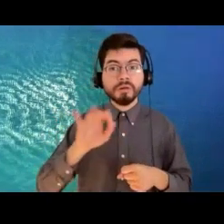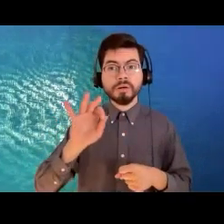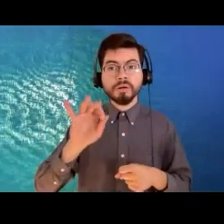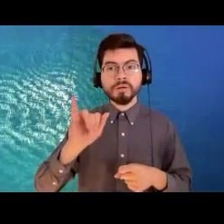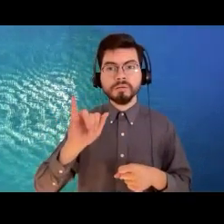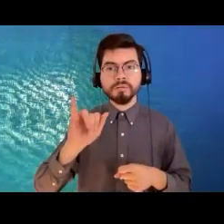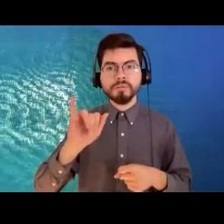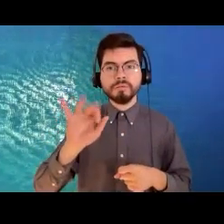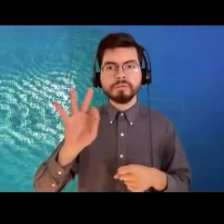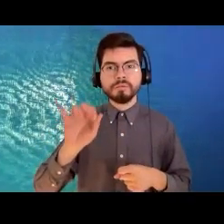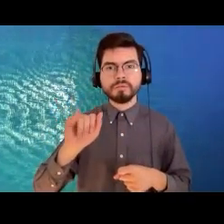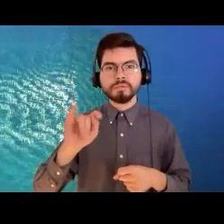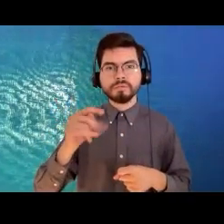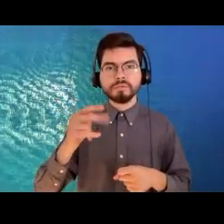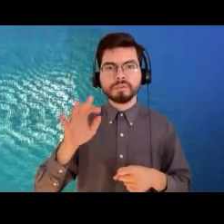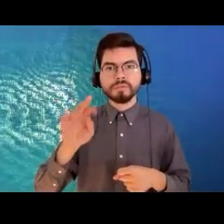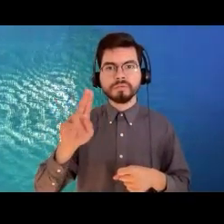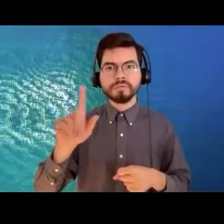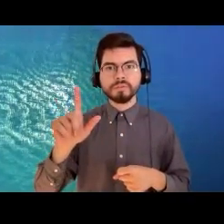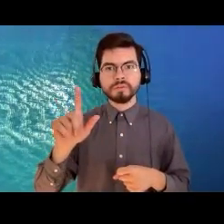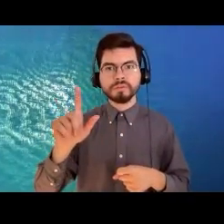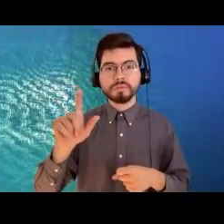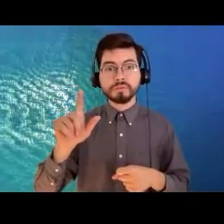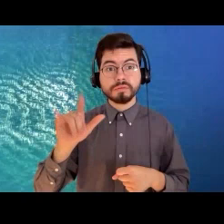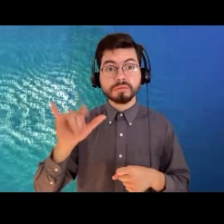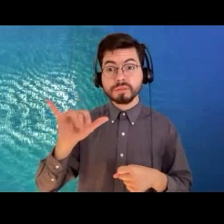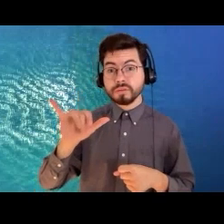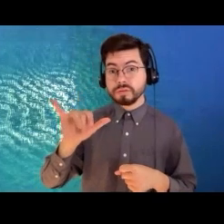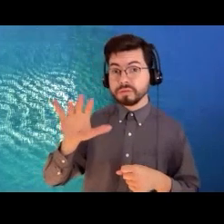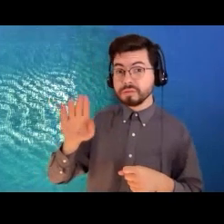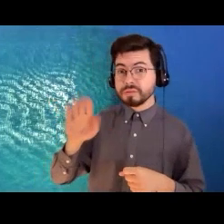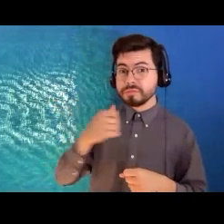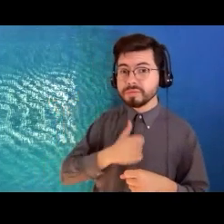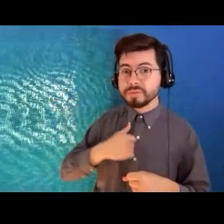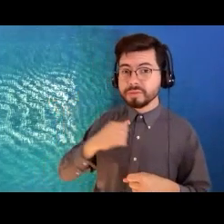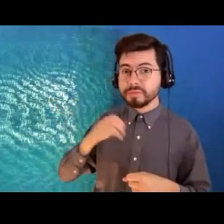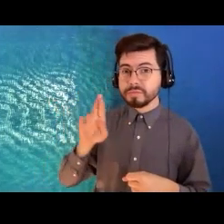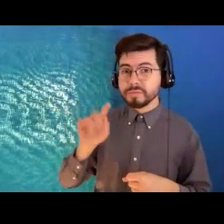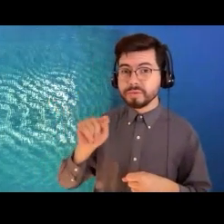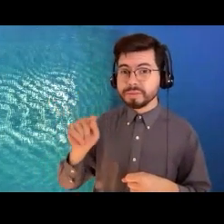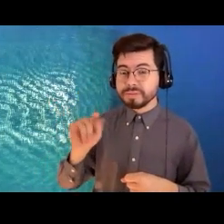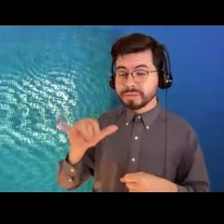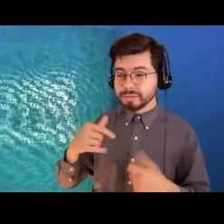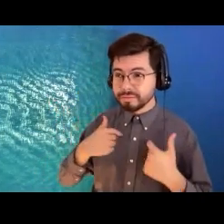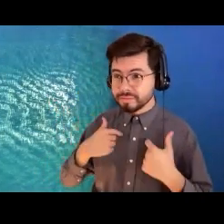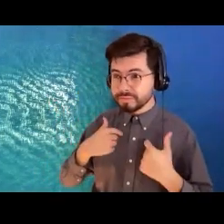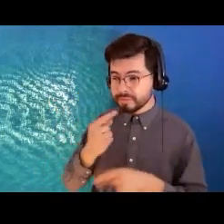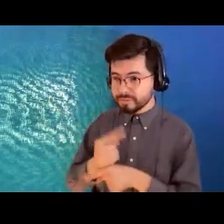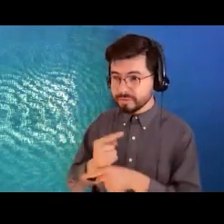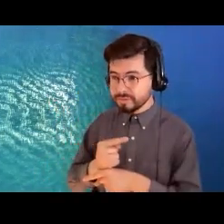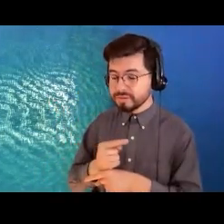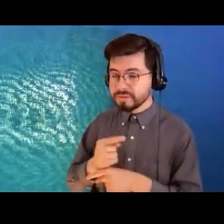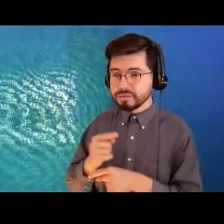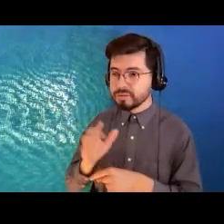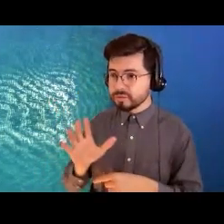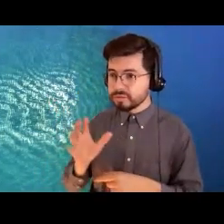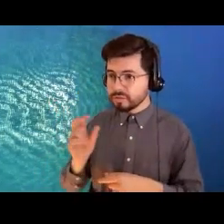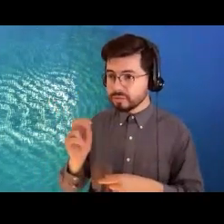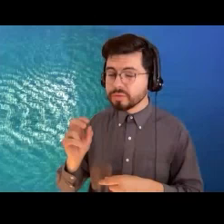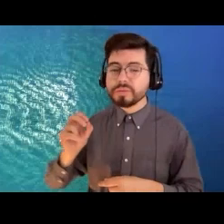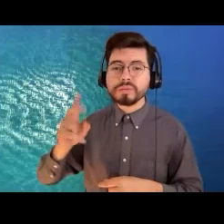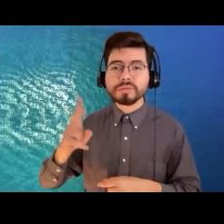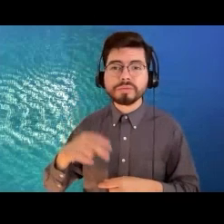And I'm sorry, Brett, this is all me, isn't it? No? So again, we want to provide safe